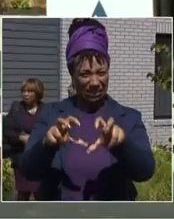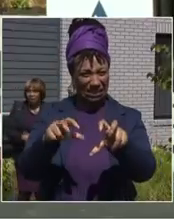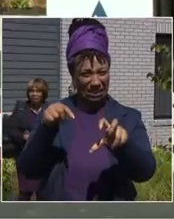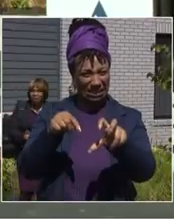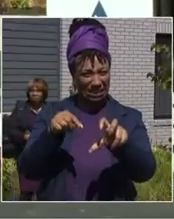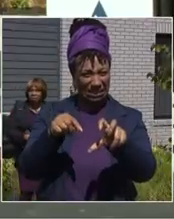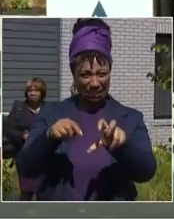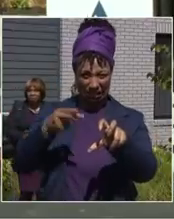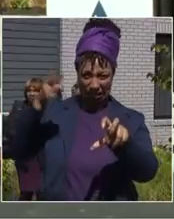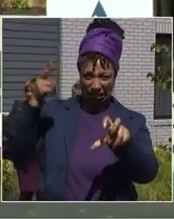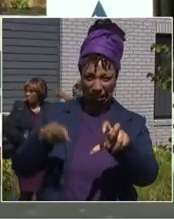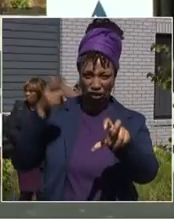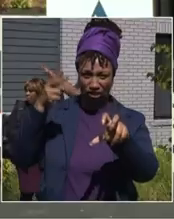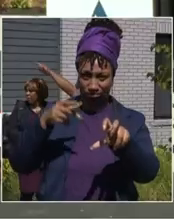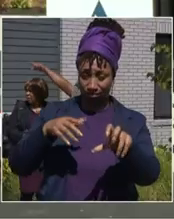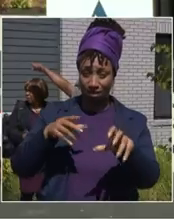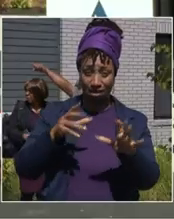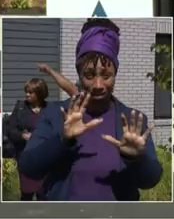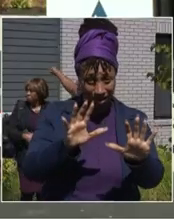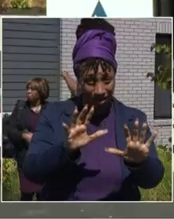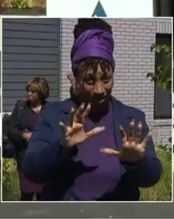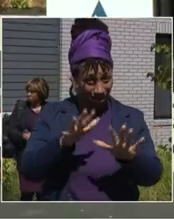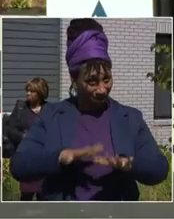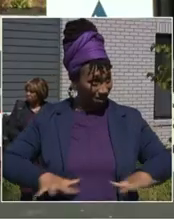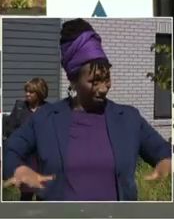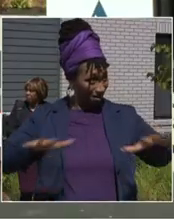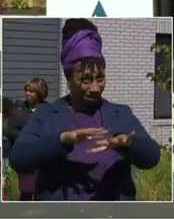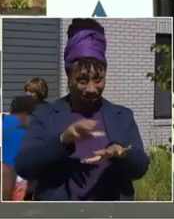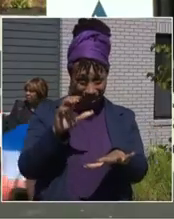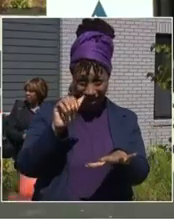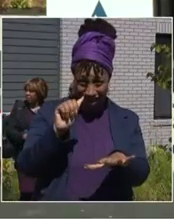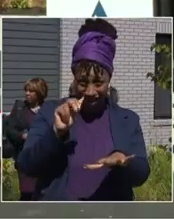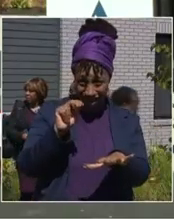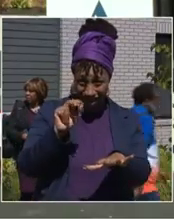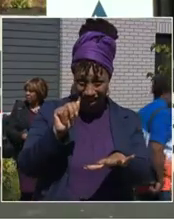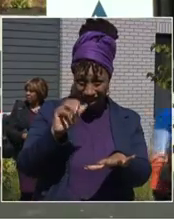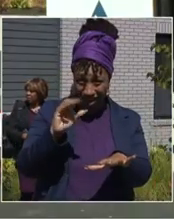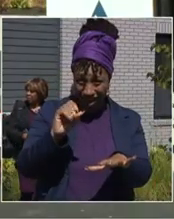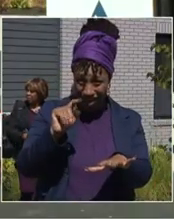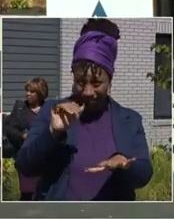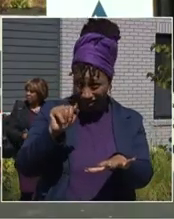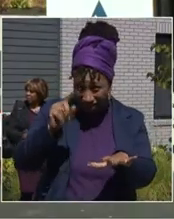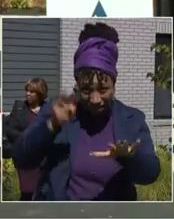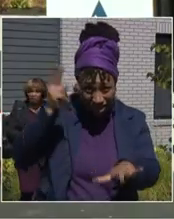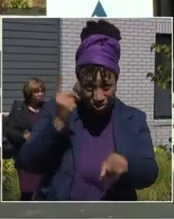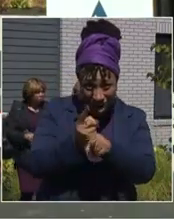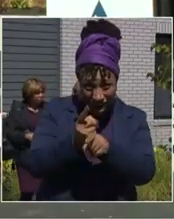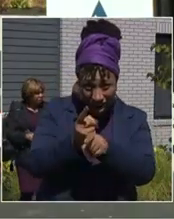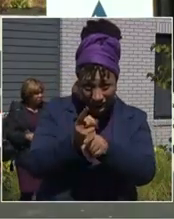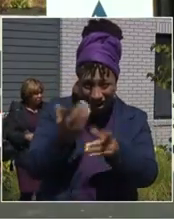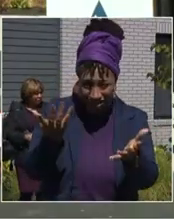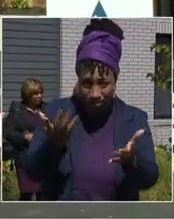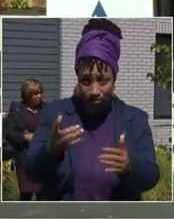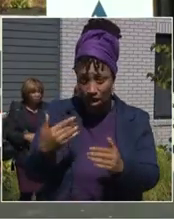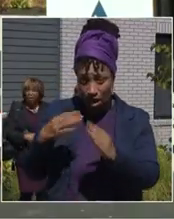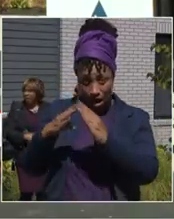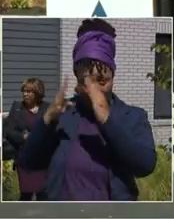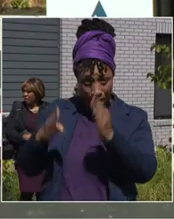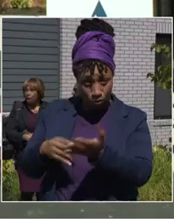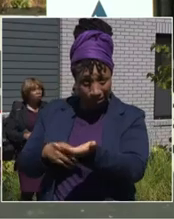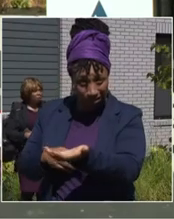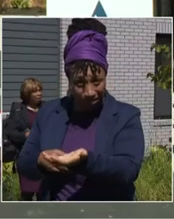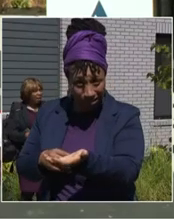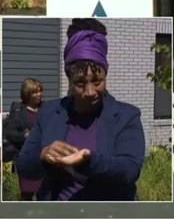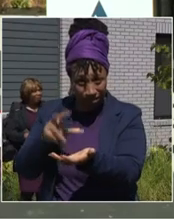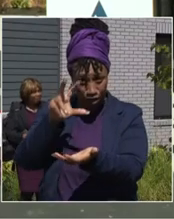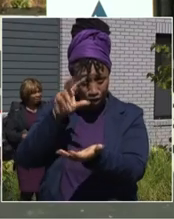historic neighborhood. And to be able to enjoy housing, 30% affordable housing as part of that deal, I